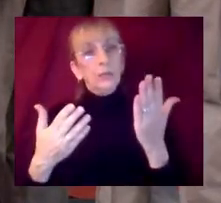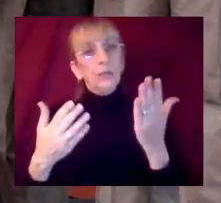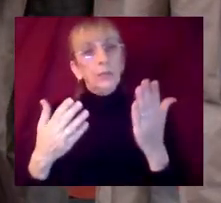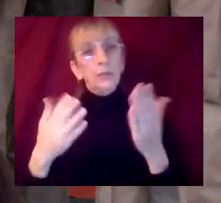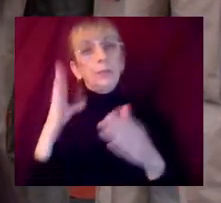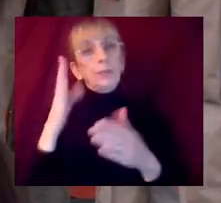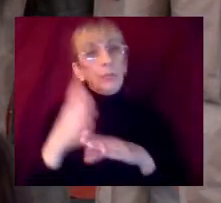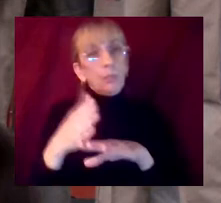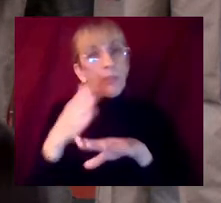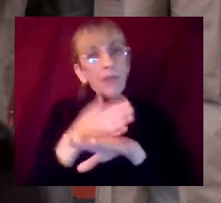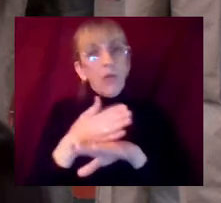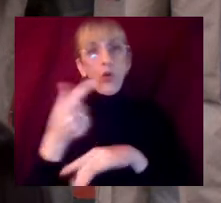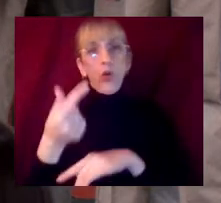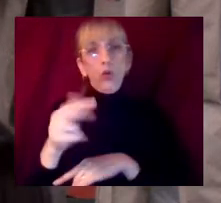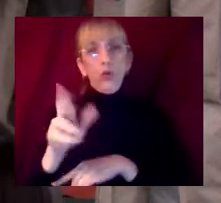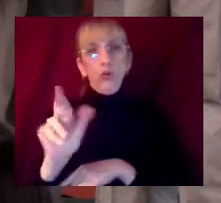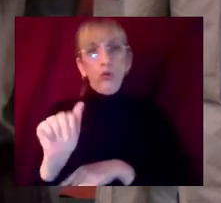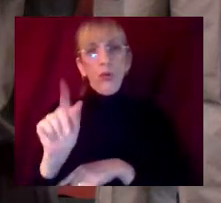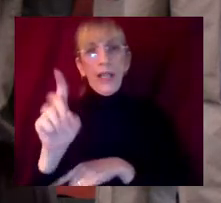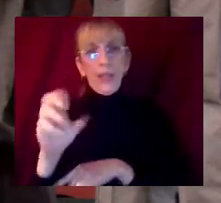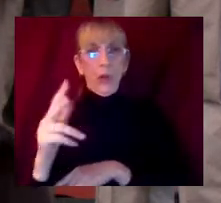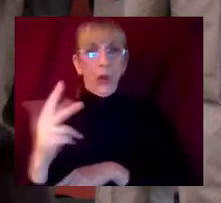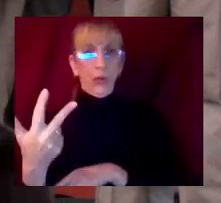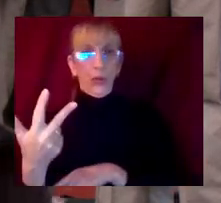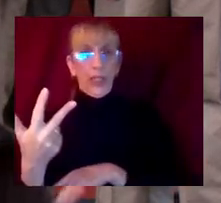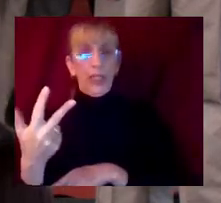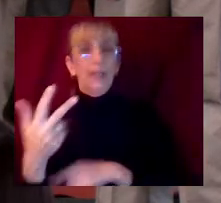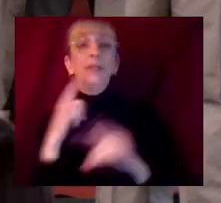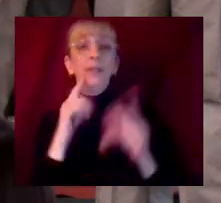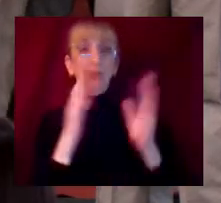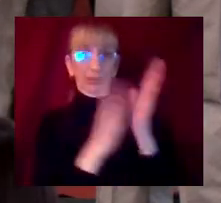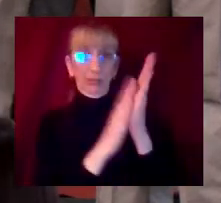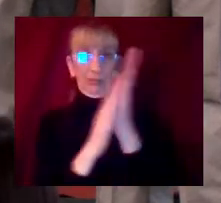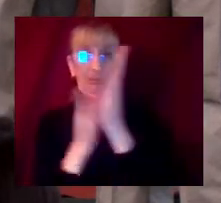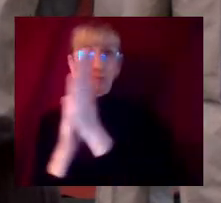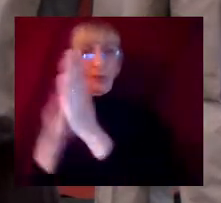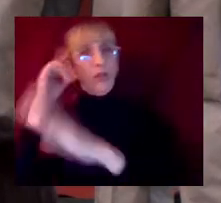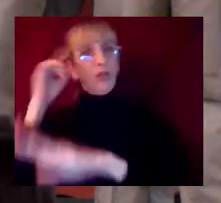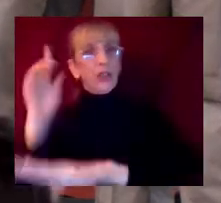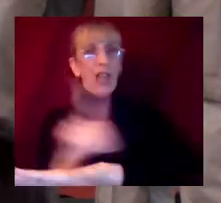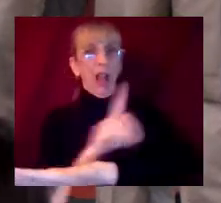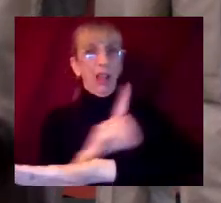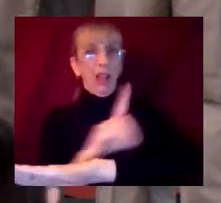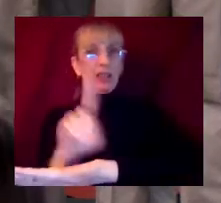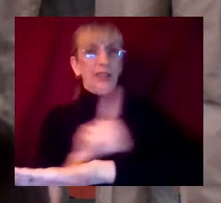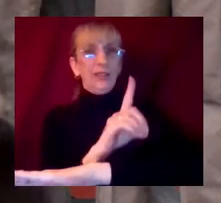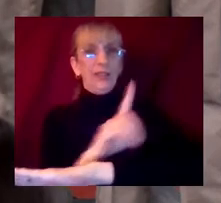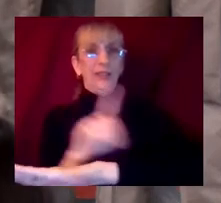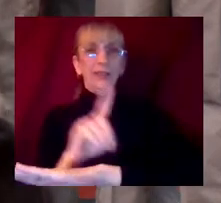So thank you all for coming. And how about another round of applause for Dolly Parton? Was that great?